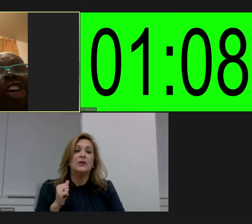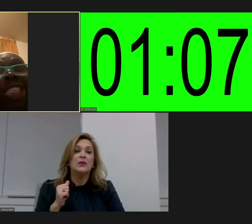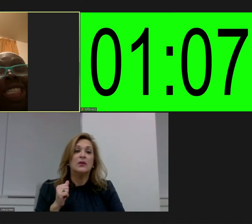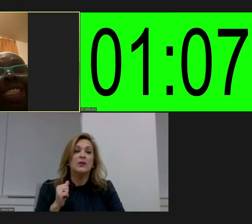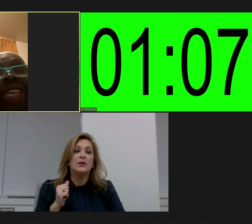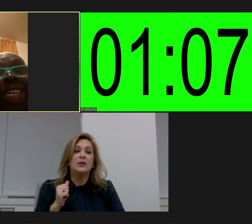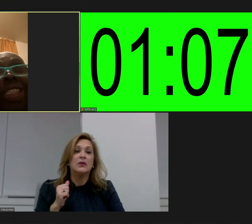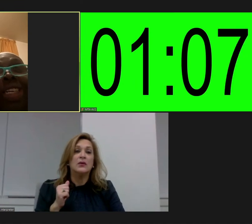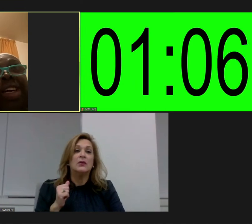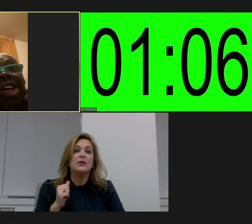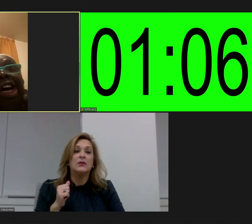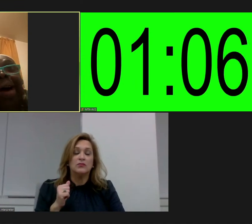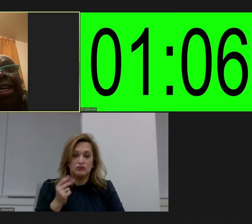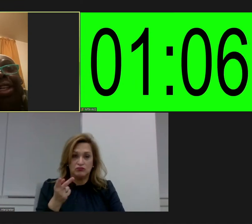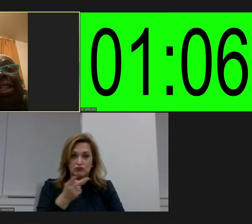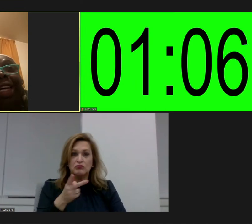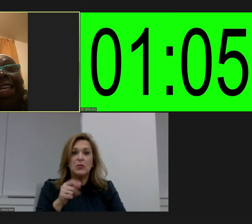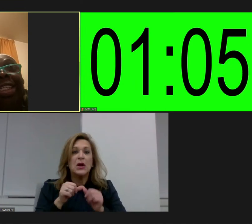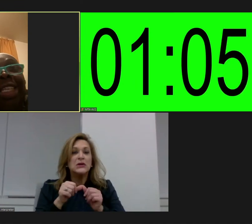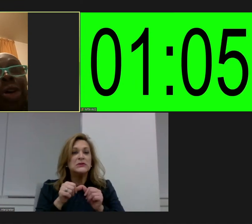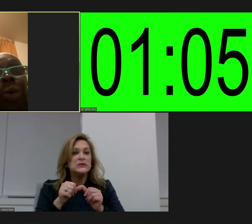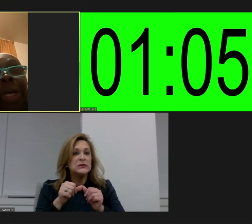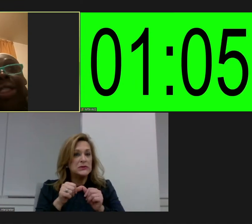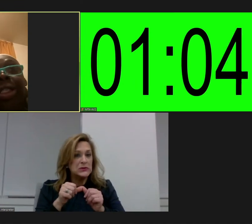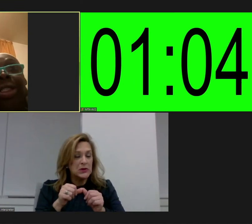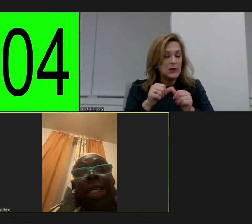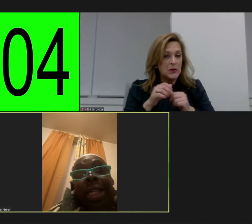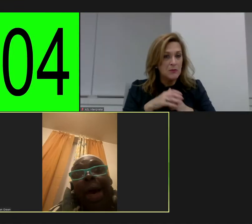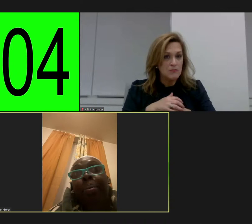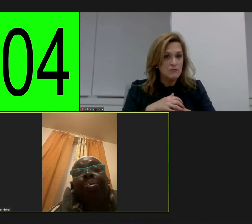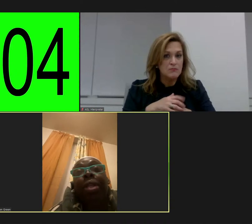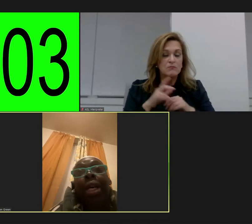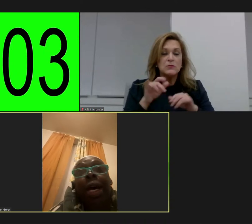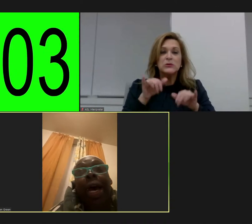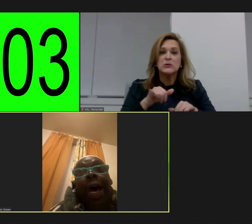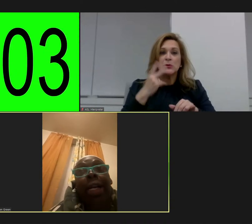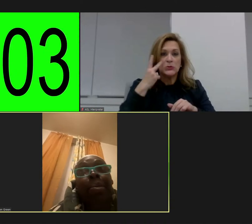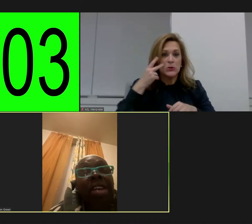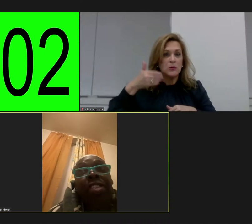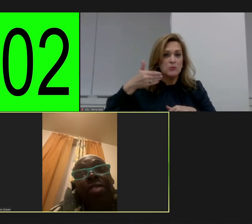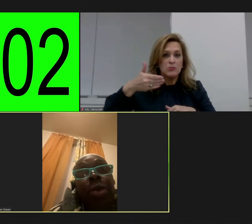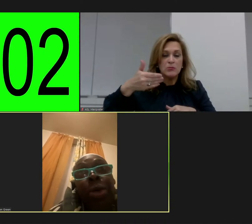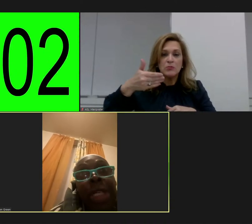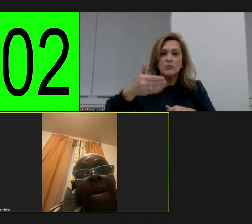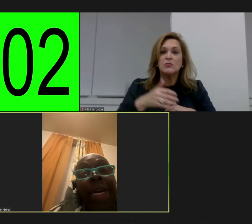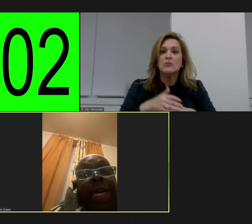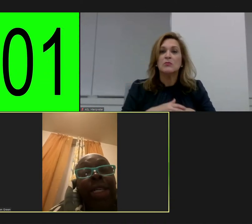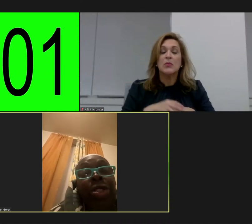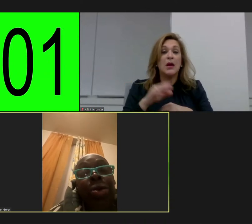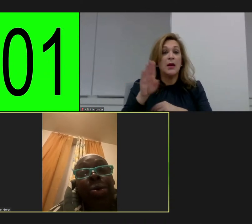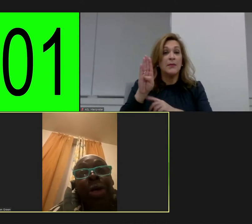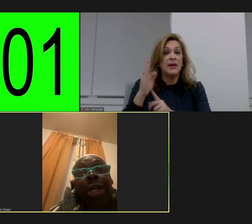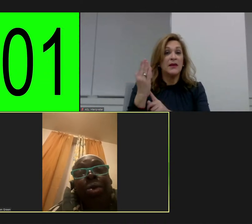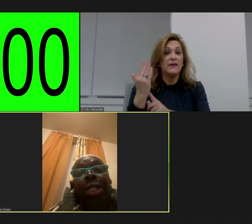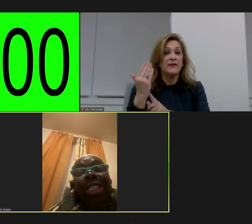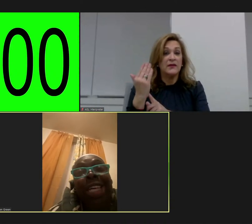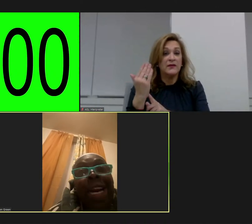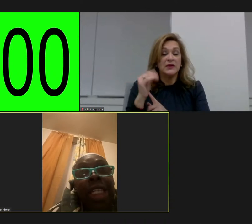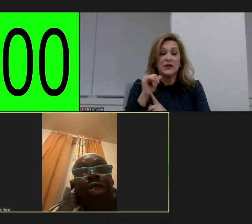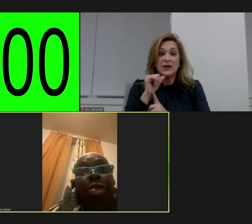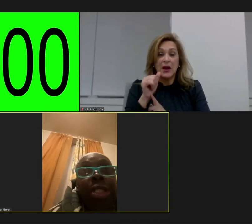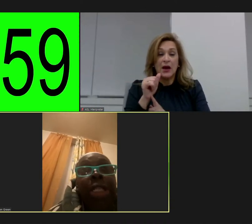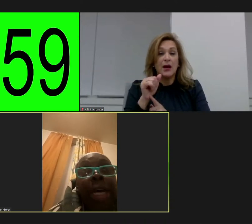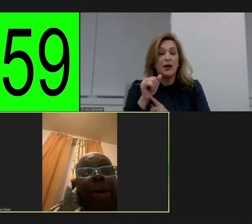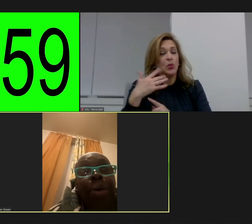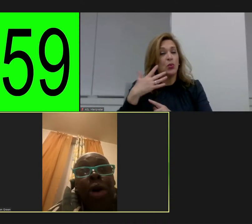they are consistent. I mean, in sequence, you see them. And the B-15 wasn't like that. And so it was a